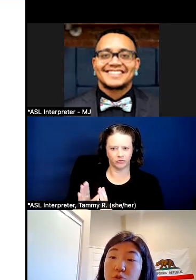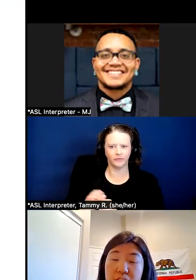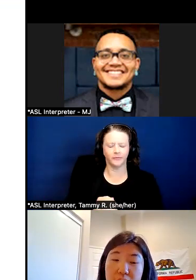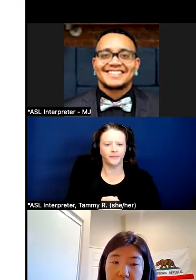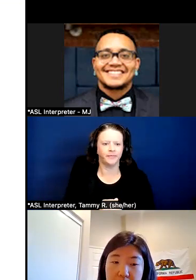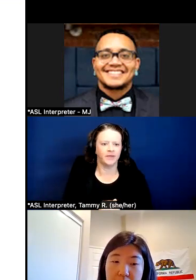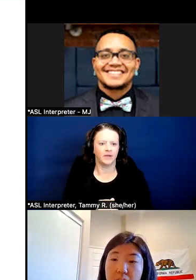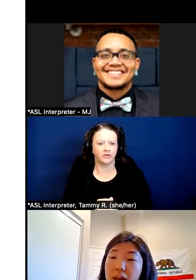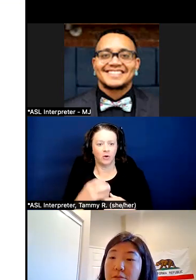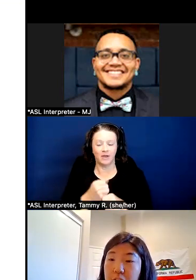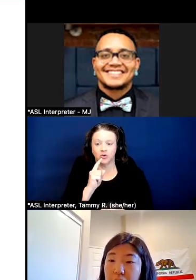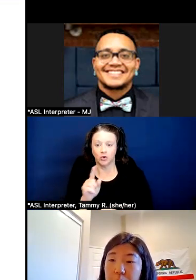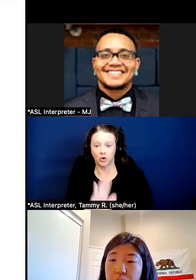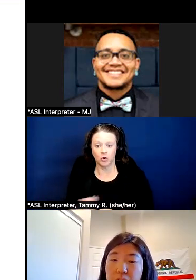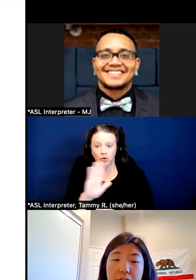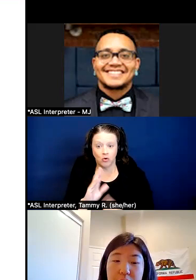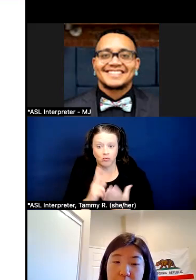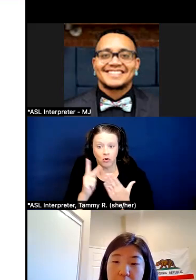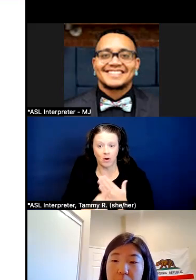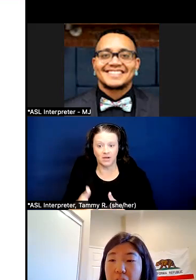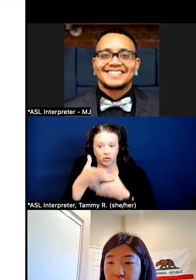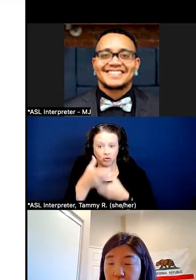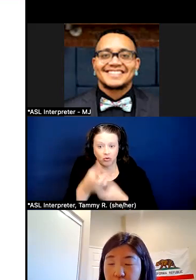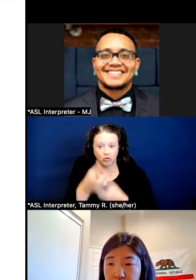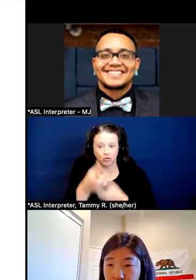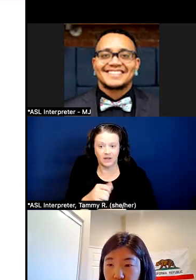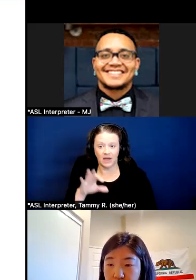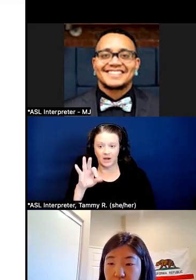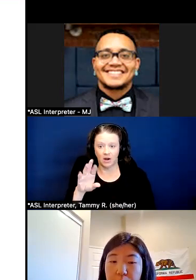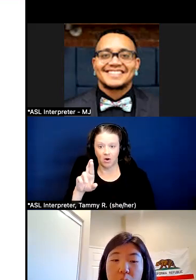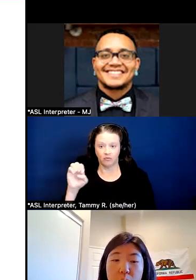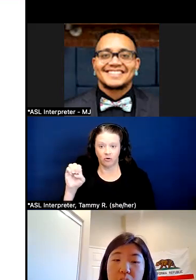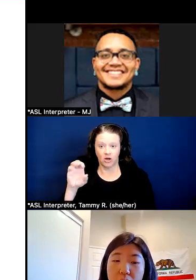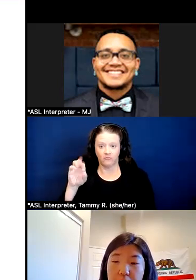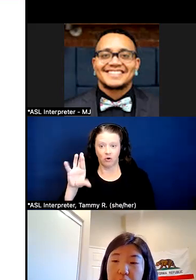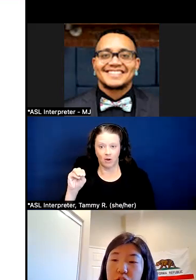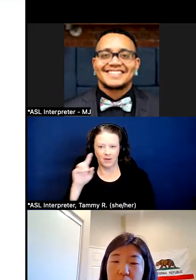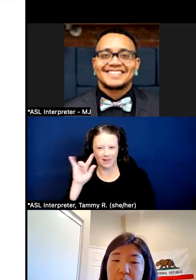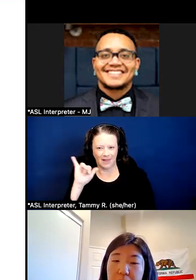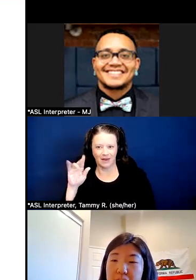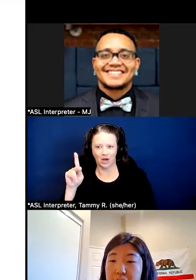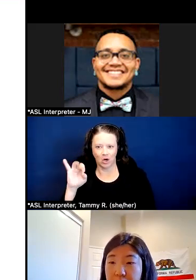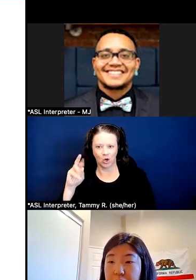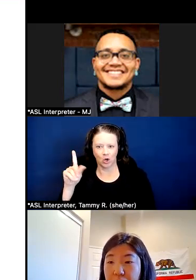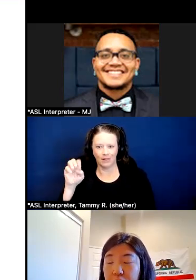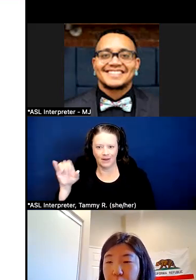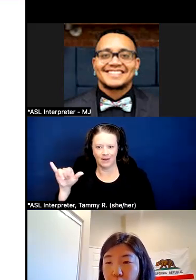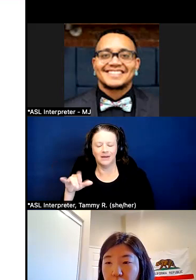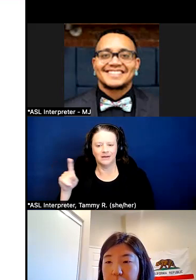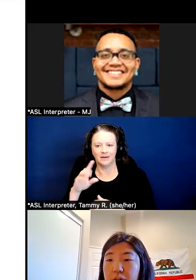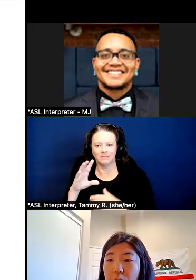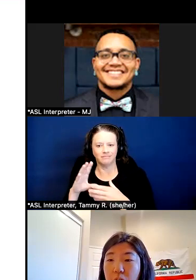program is trust-based. For example, at FreeFrom, as Kirkley mentioned earlier, we offer trust-based savings